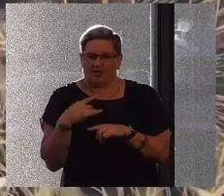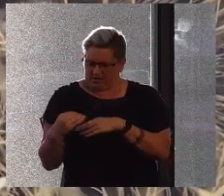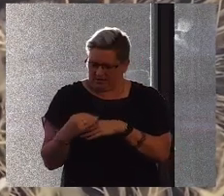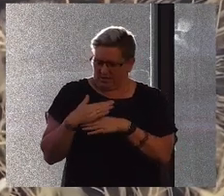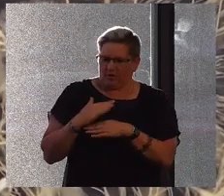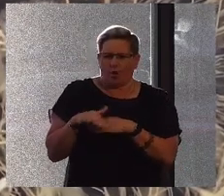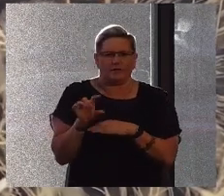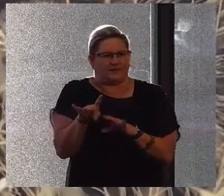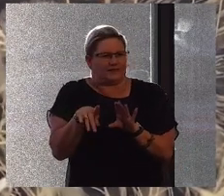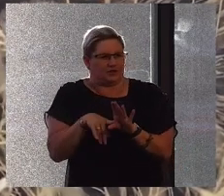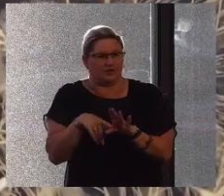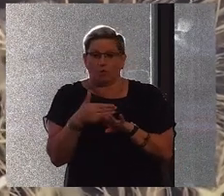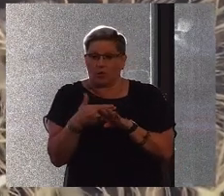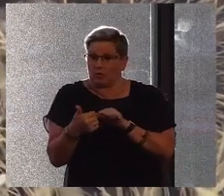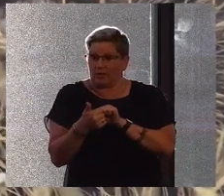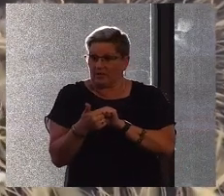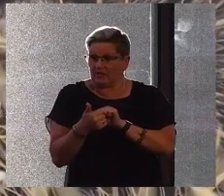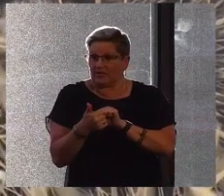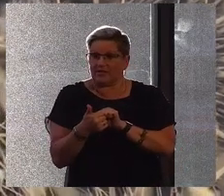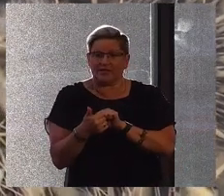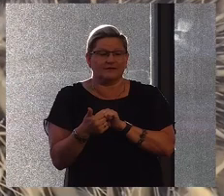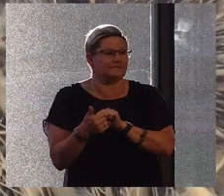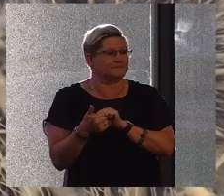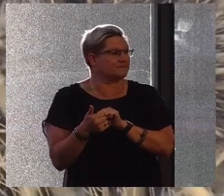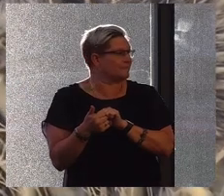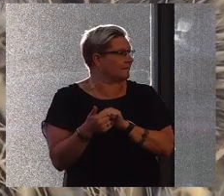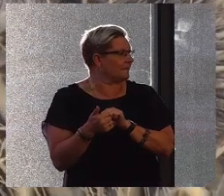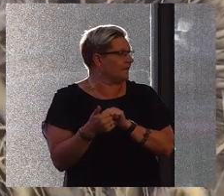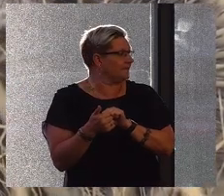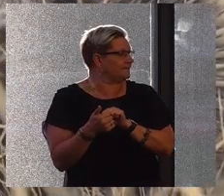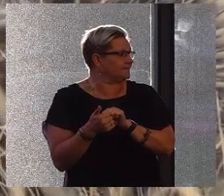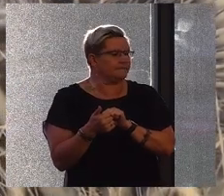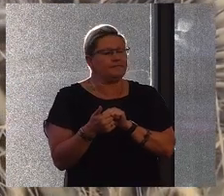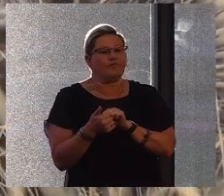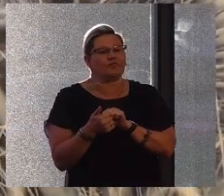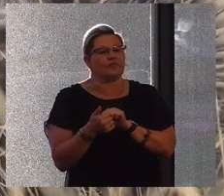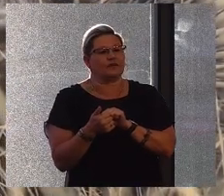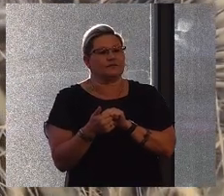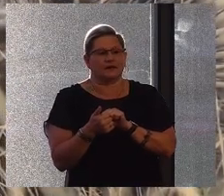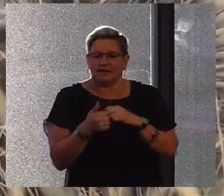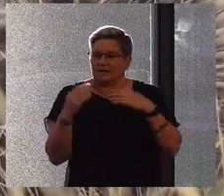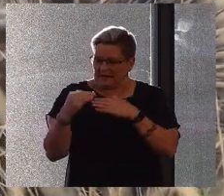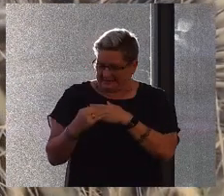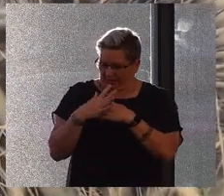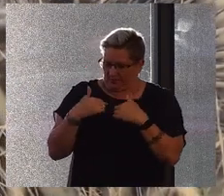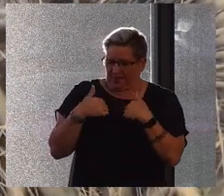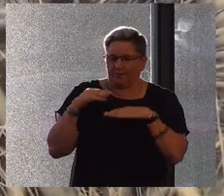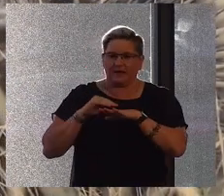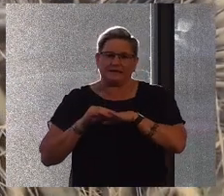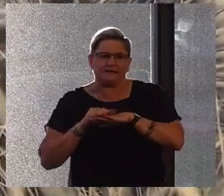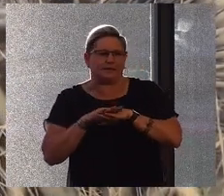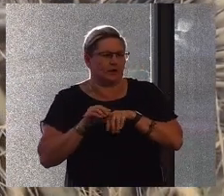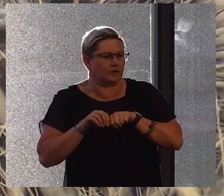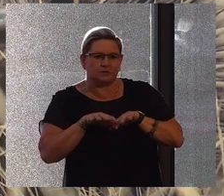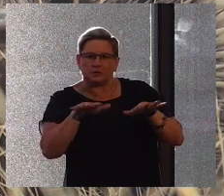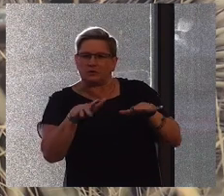over a decade now, and I had the immense privilege of working with for over a decade as well. And obviously is not just a source of inspiration to me, but to many, because